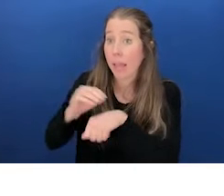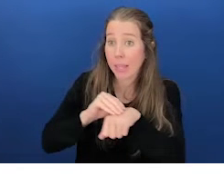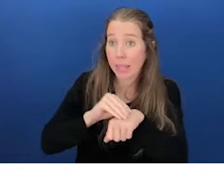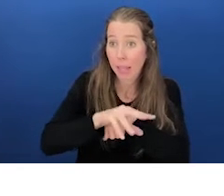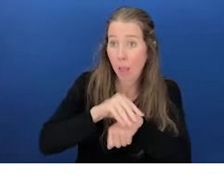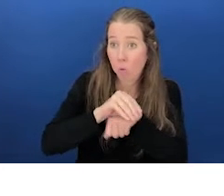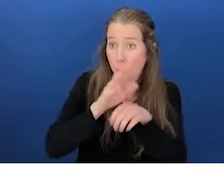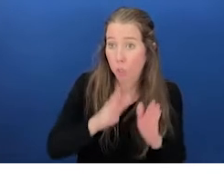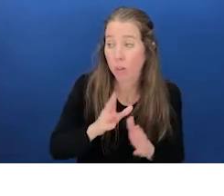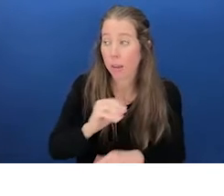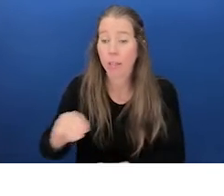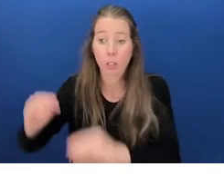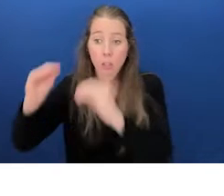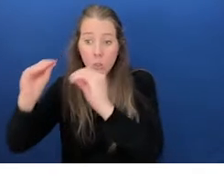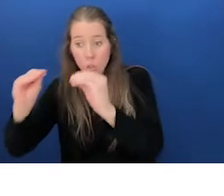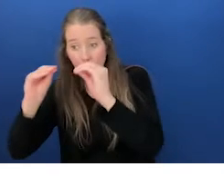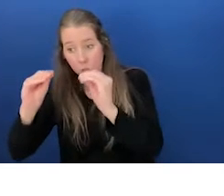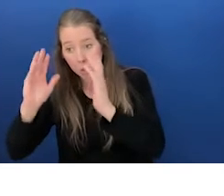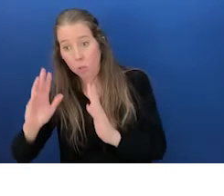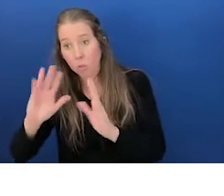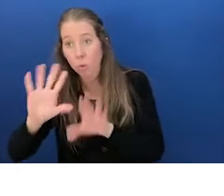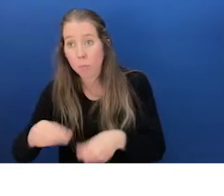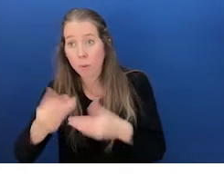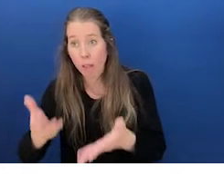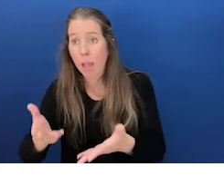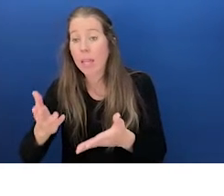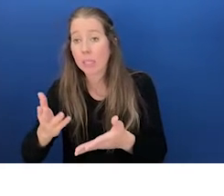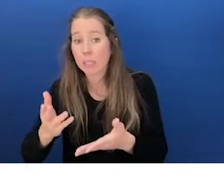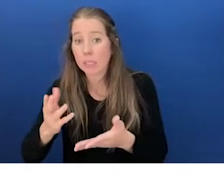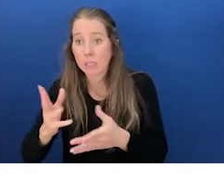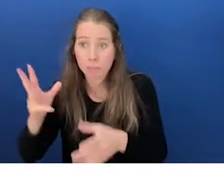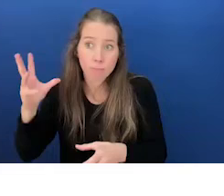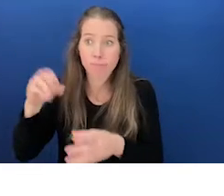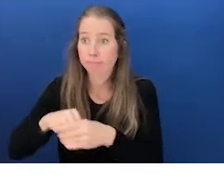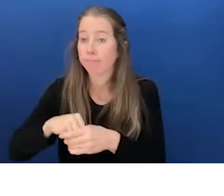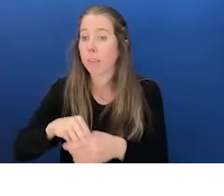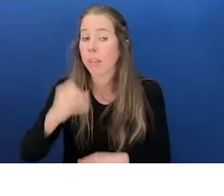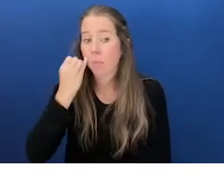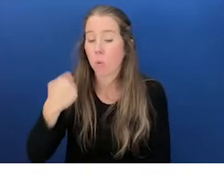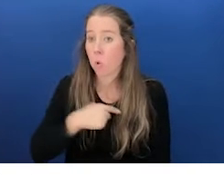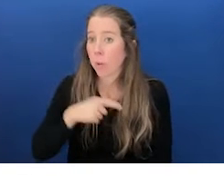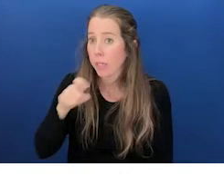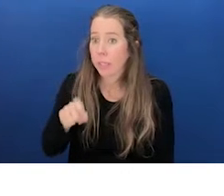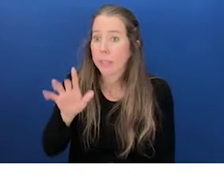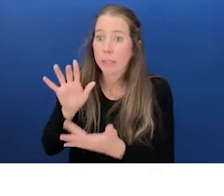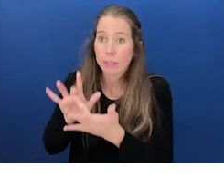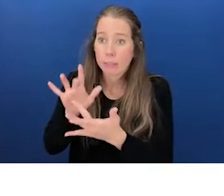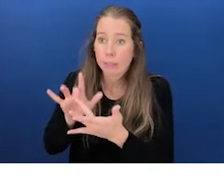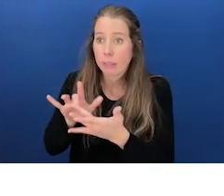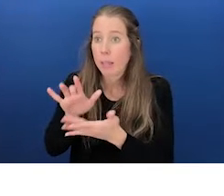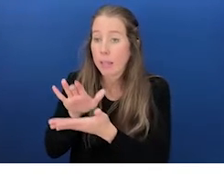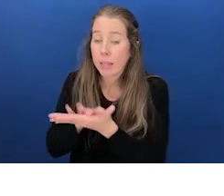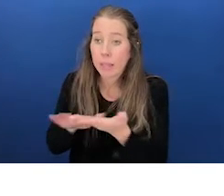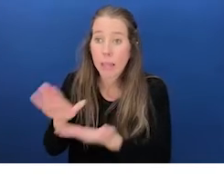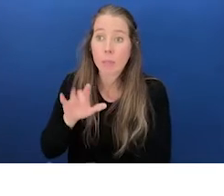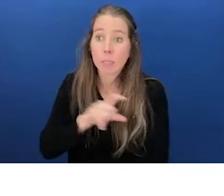the instructor, to provide that intervention, that if we have to follow up with campus police, if we have to follow